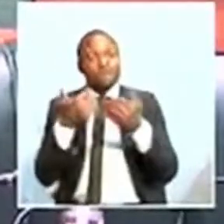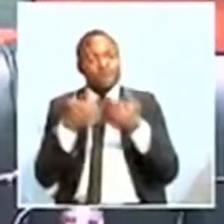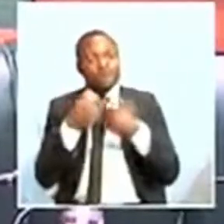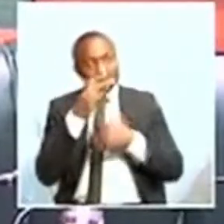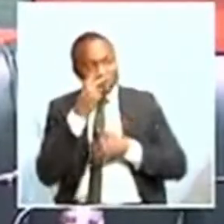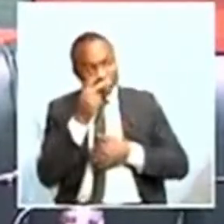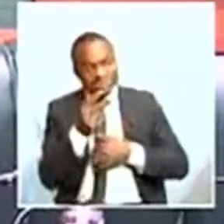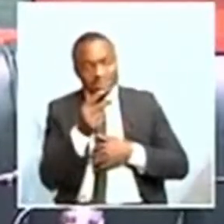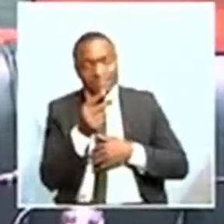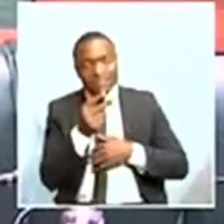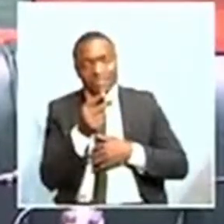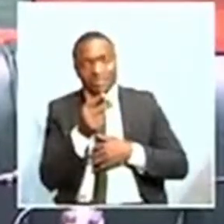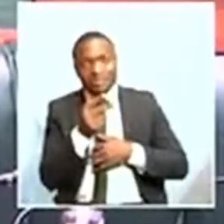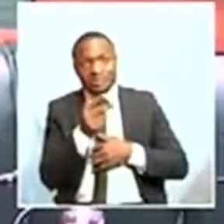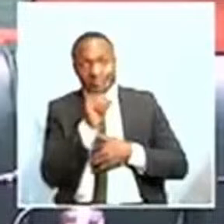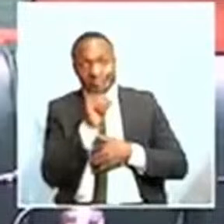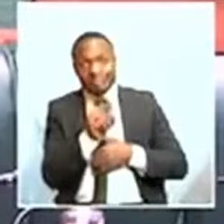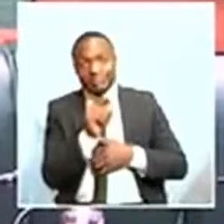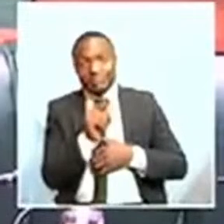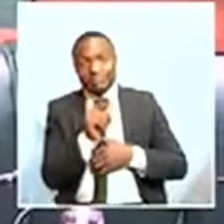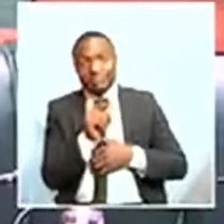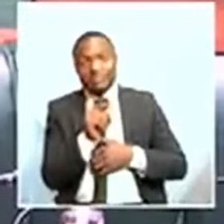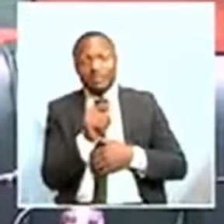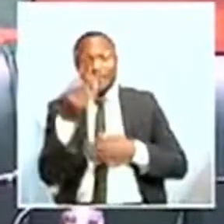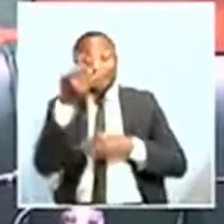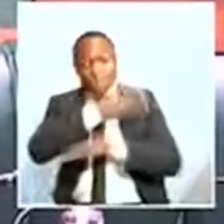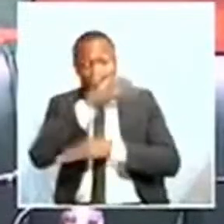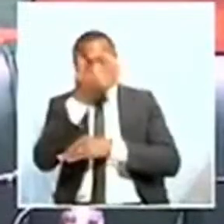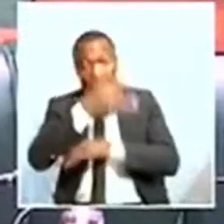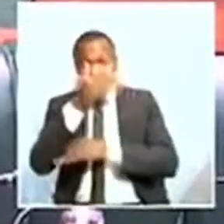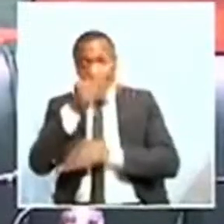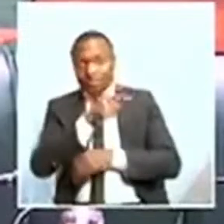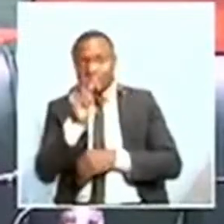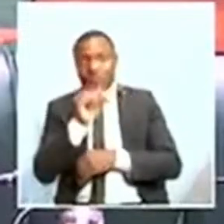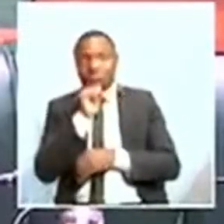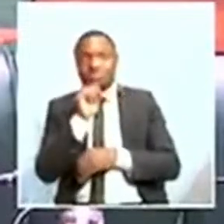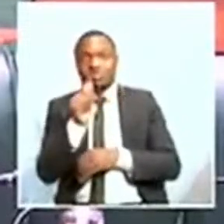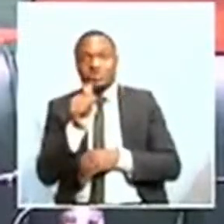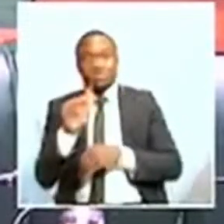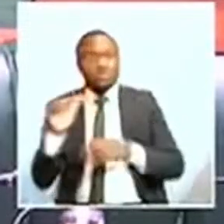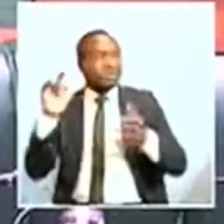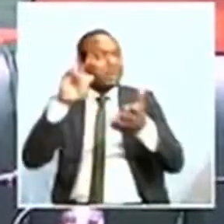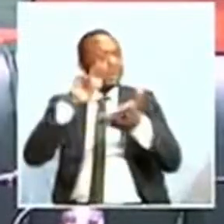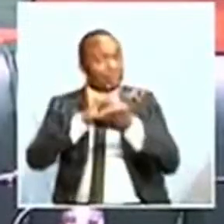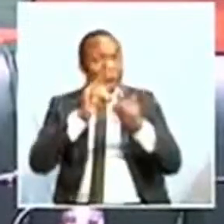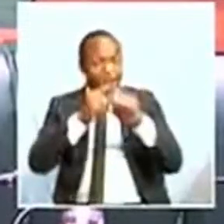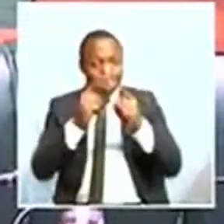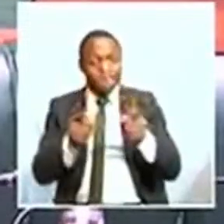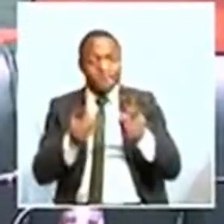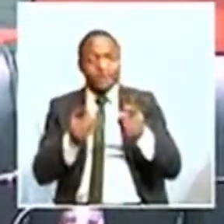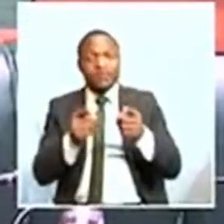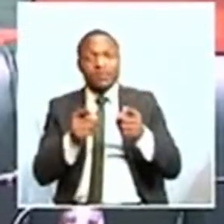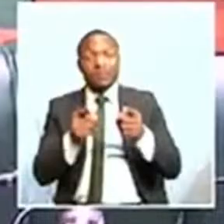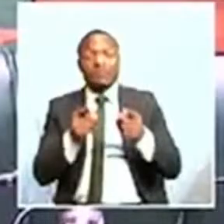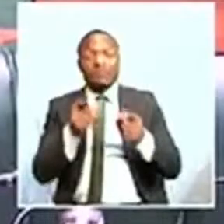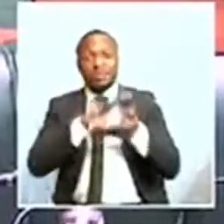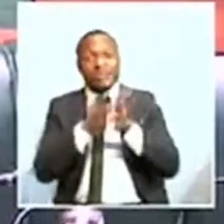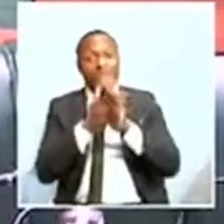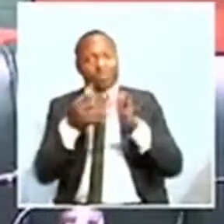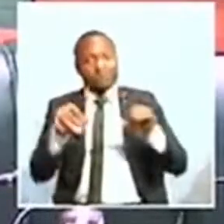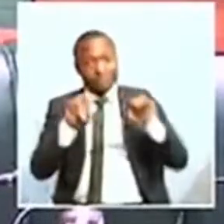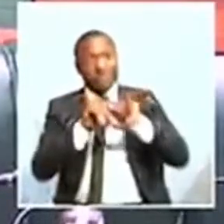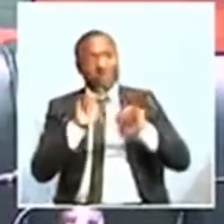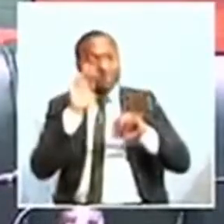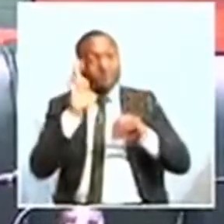it is originating from. It's these borders, special trackers, not necessarily the airport. But if it becomes necessary, we shall